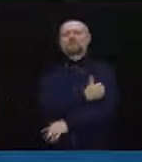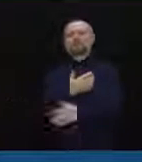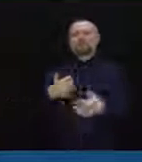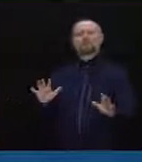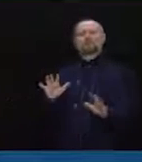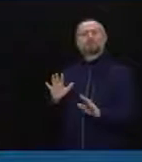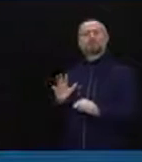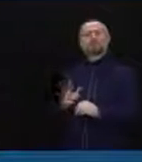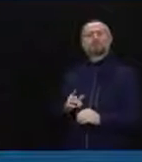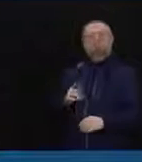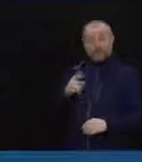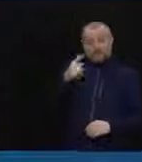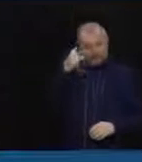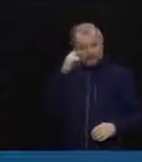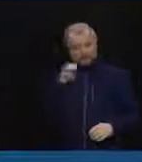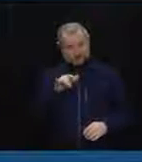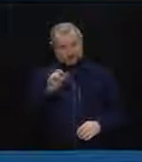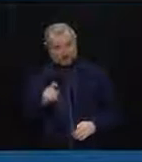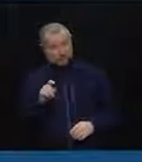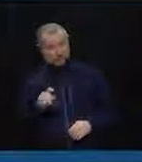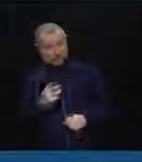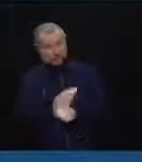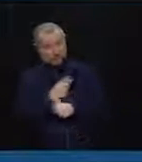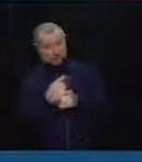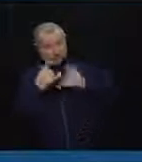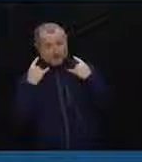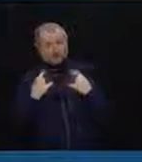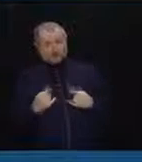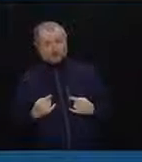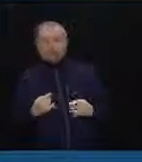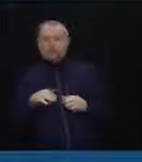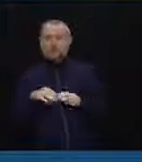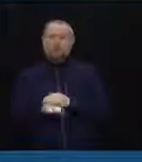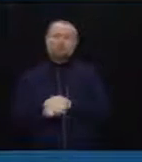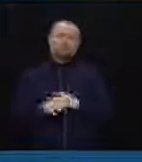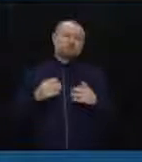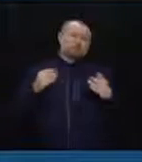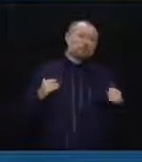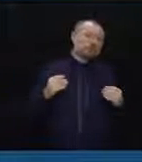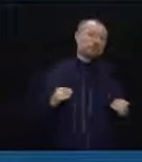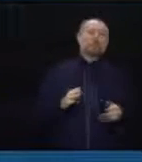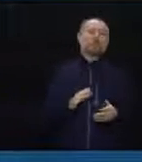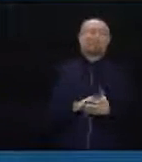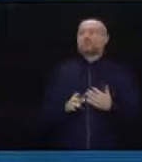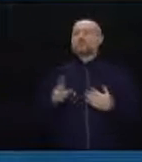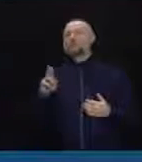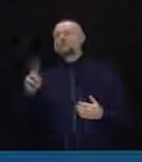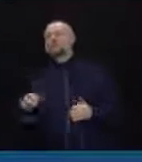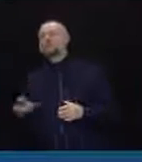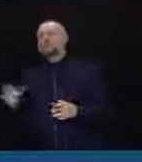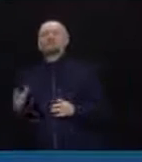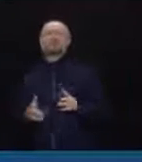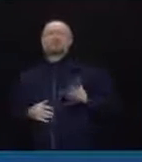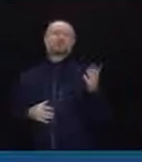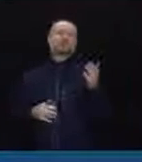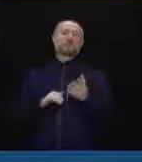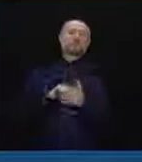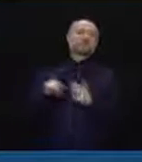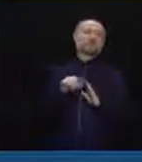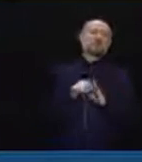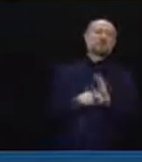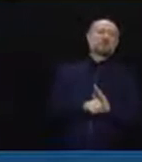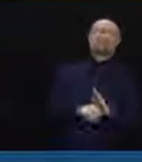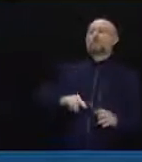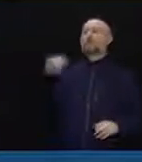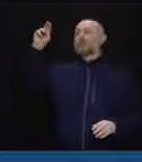they go into a store? And does that vary at all between New York City and the North Country or other places right now? As I mentioned, I think we'll see